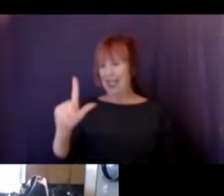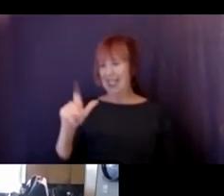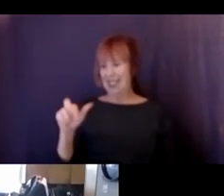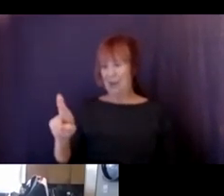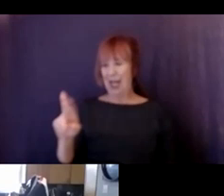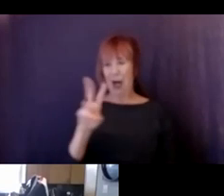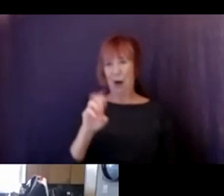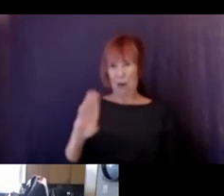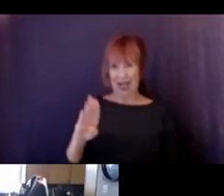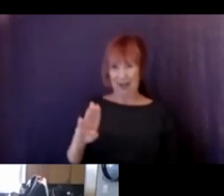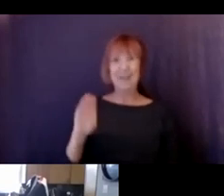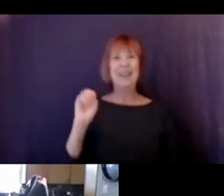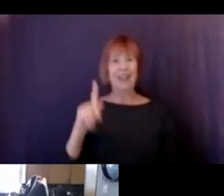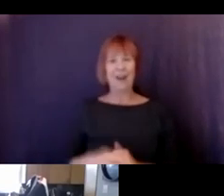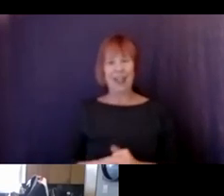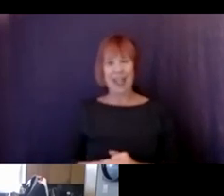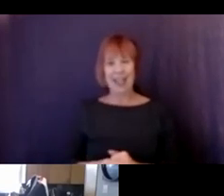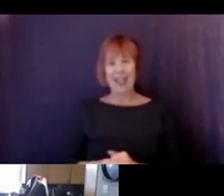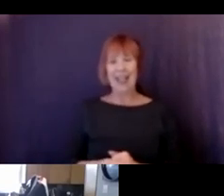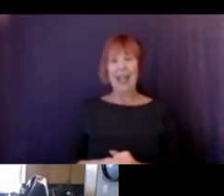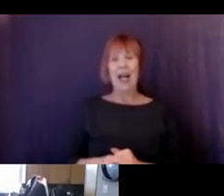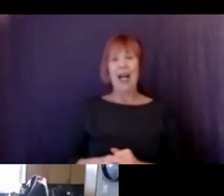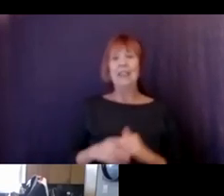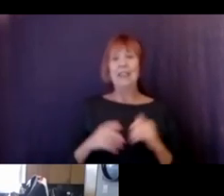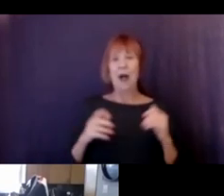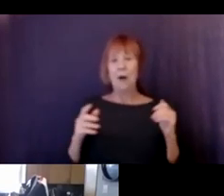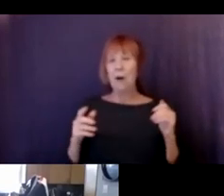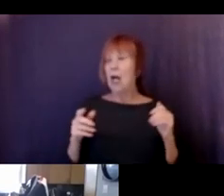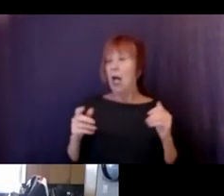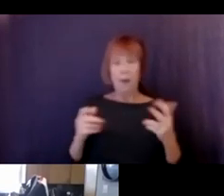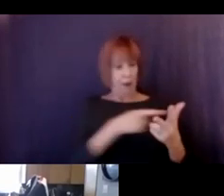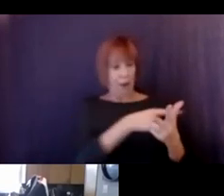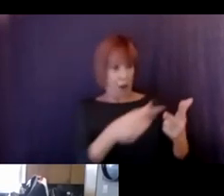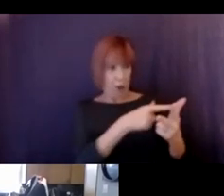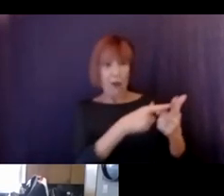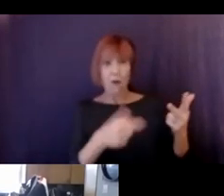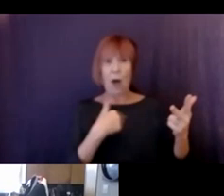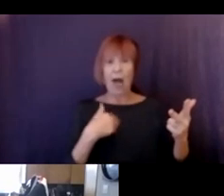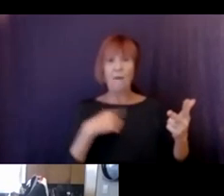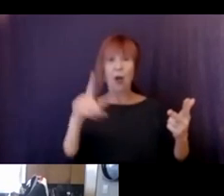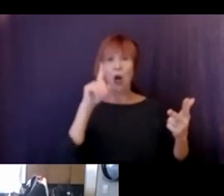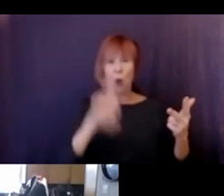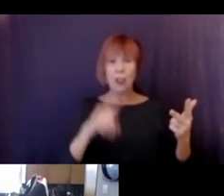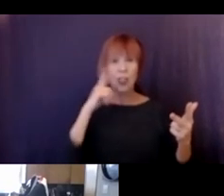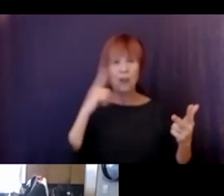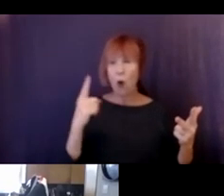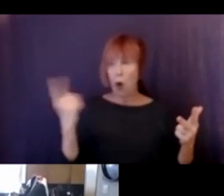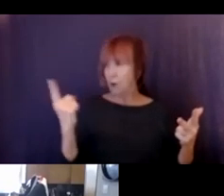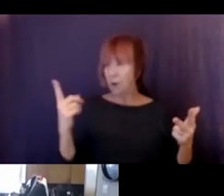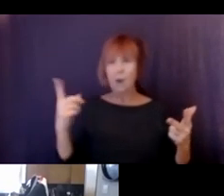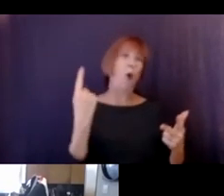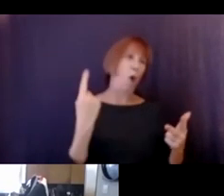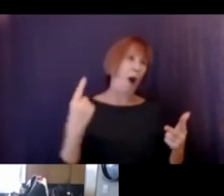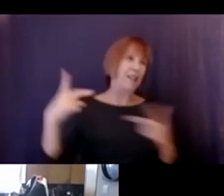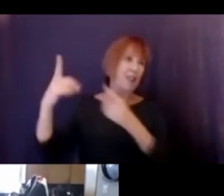in the picture. So each of you have a question for one of the directors who is here today,